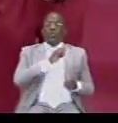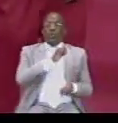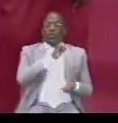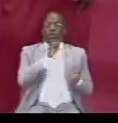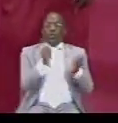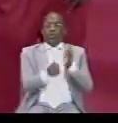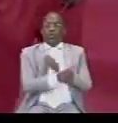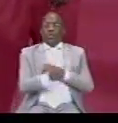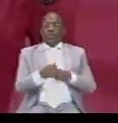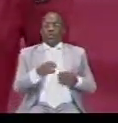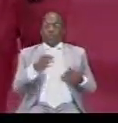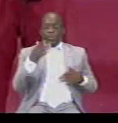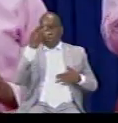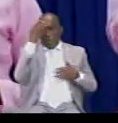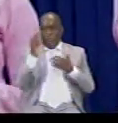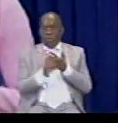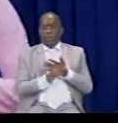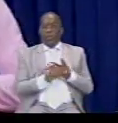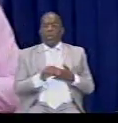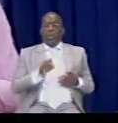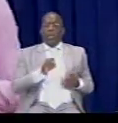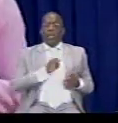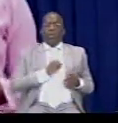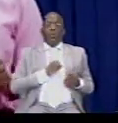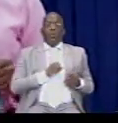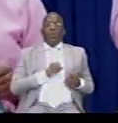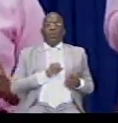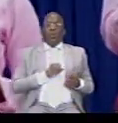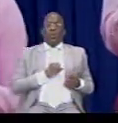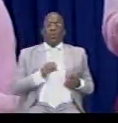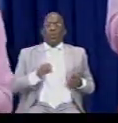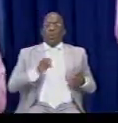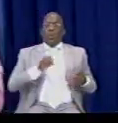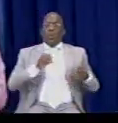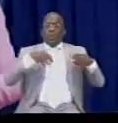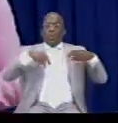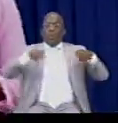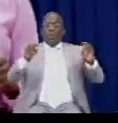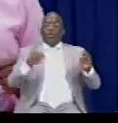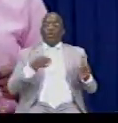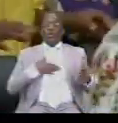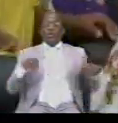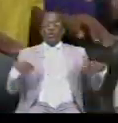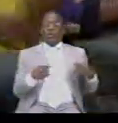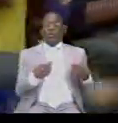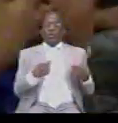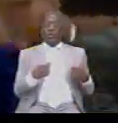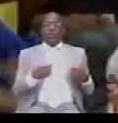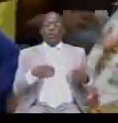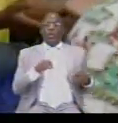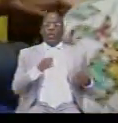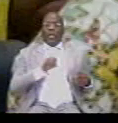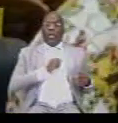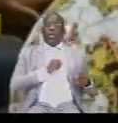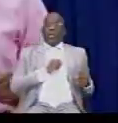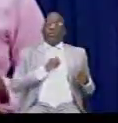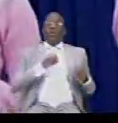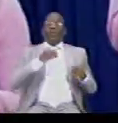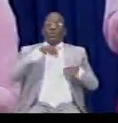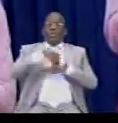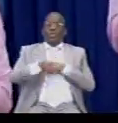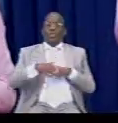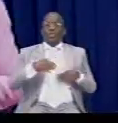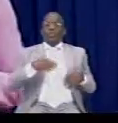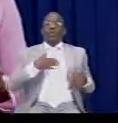my sickness. I'm trading my pain. Oh, I'm laying that